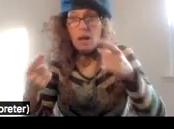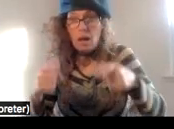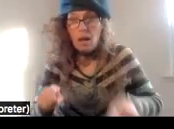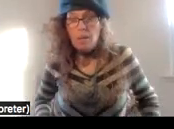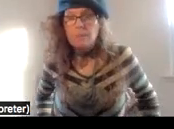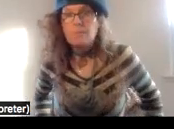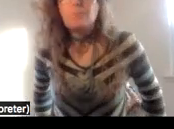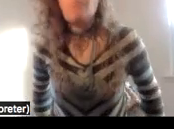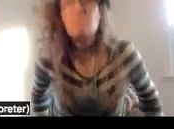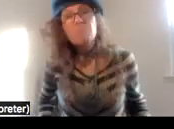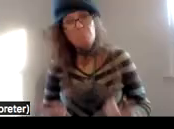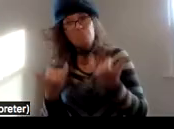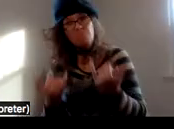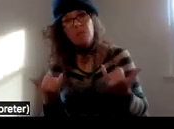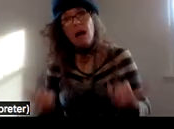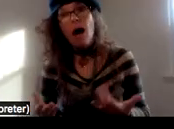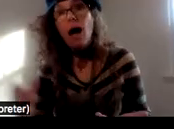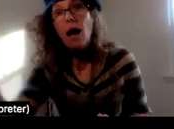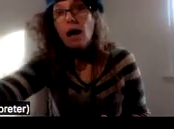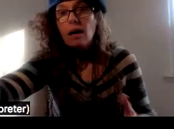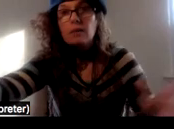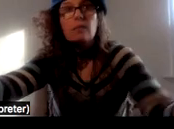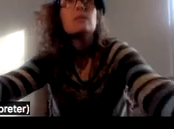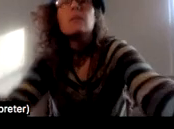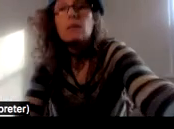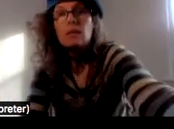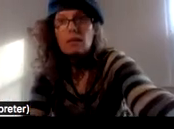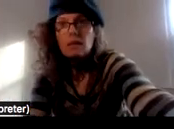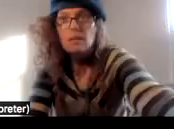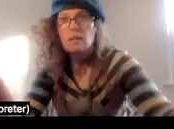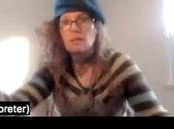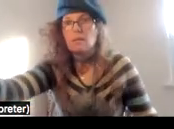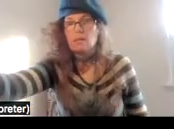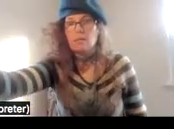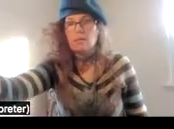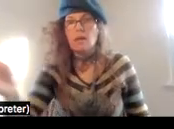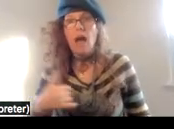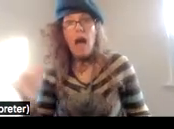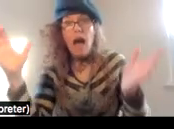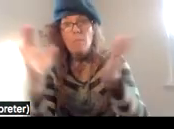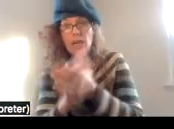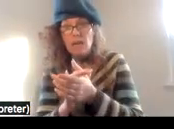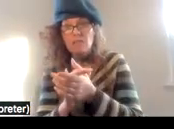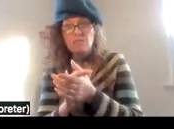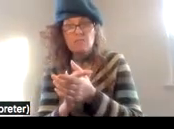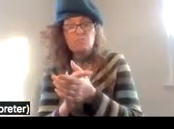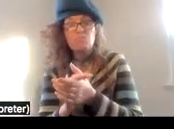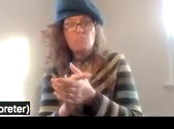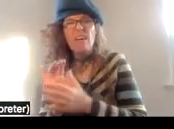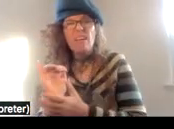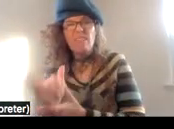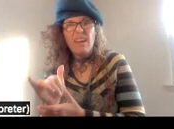i believe like every other obstacle we have that that we can turn that around as well